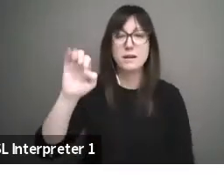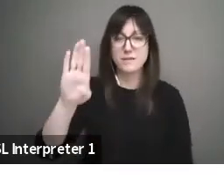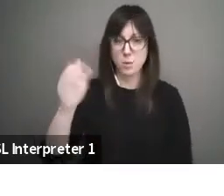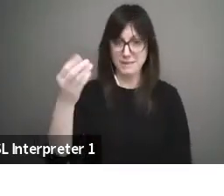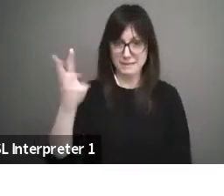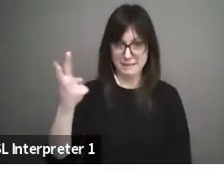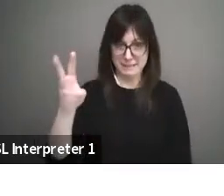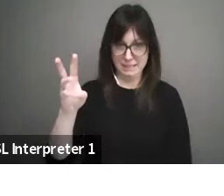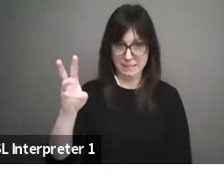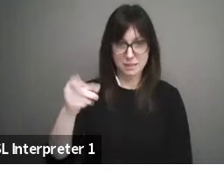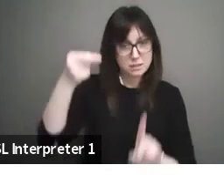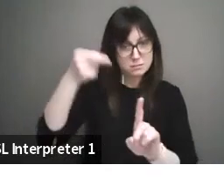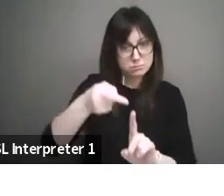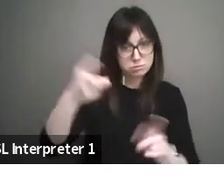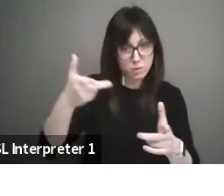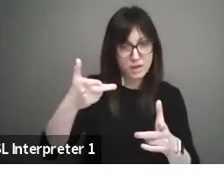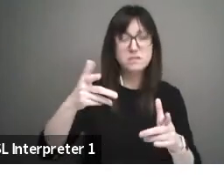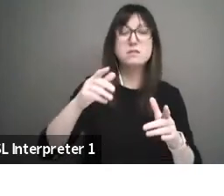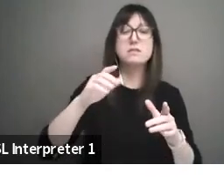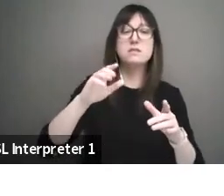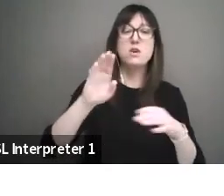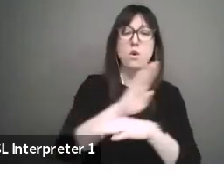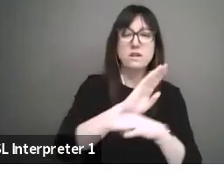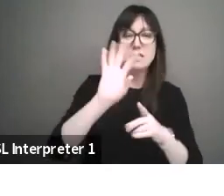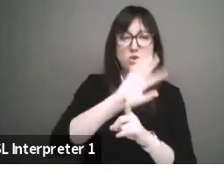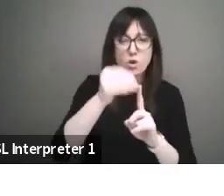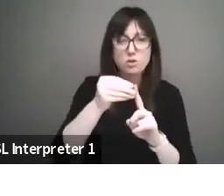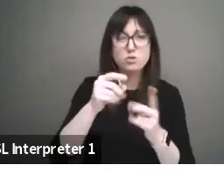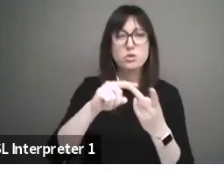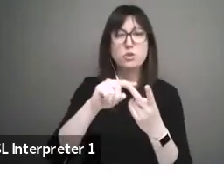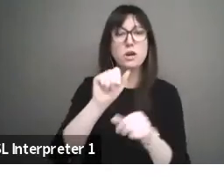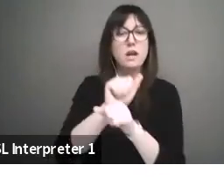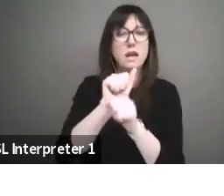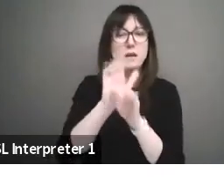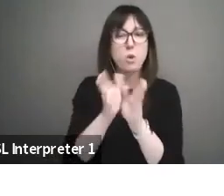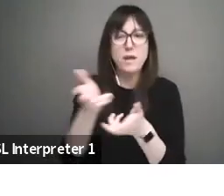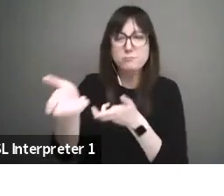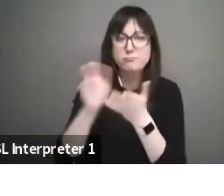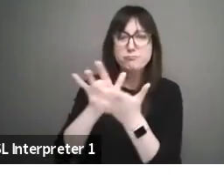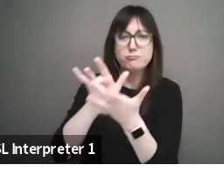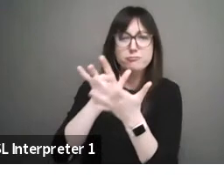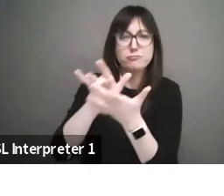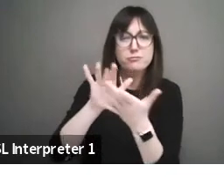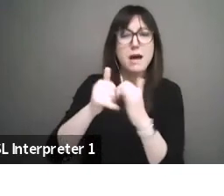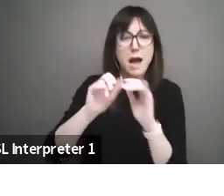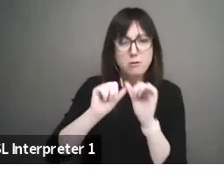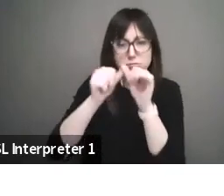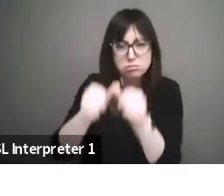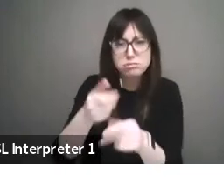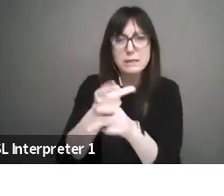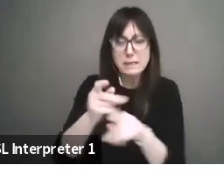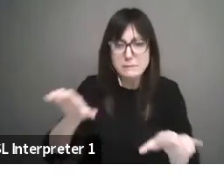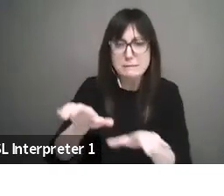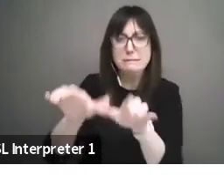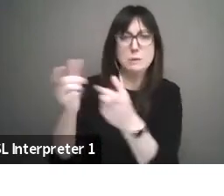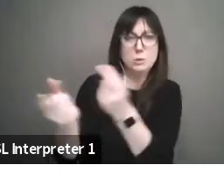will be on organizational culture and employee engagement, where we're keeping employees engaged and productive is always a challenge now more than